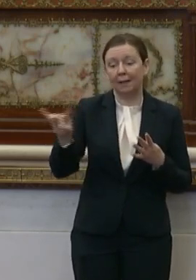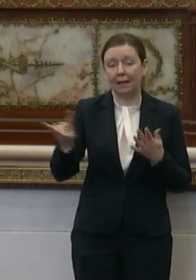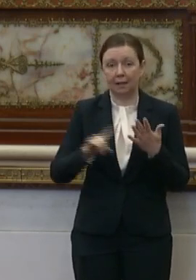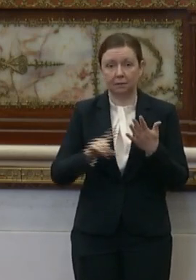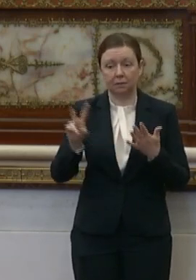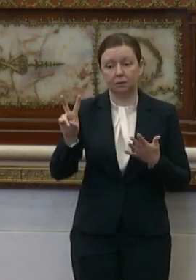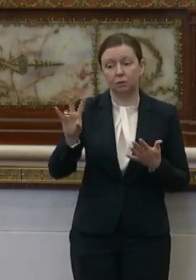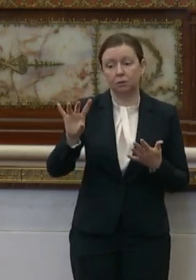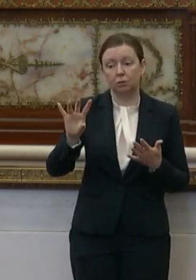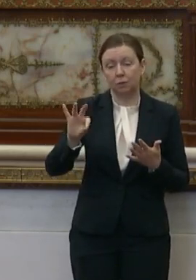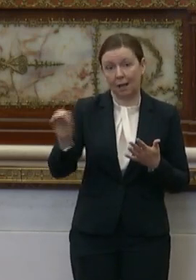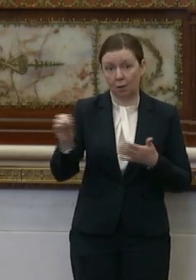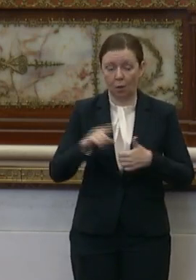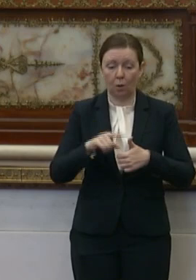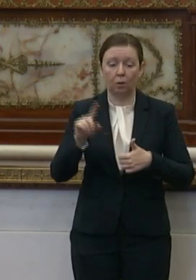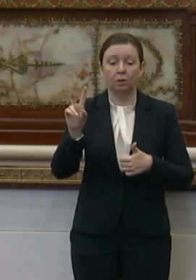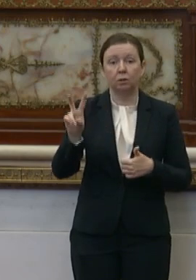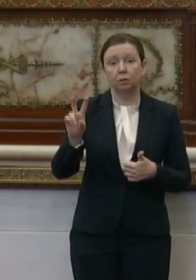200288,